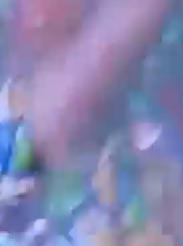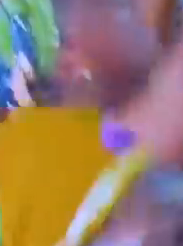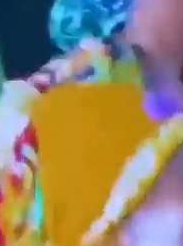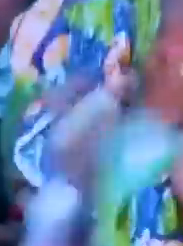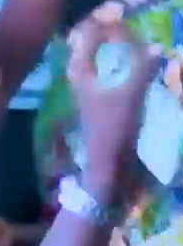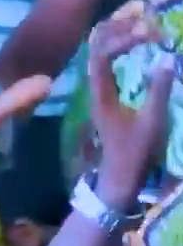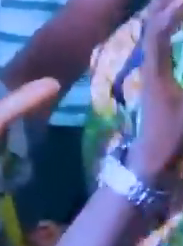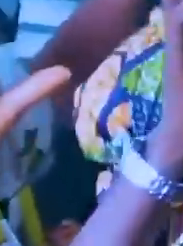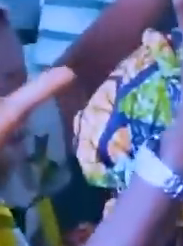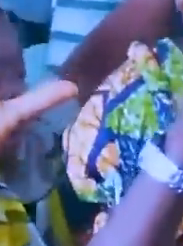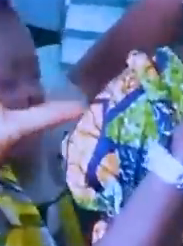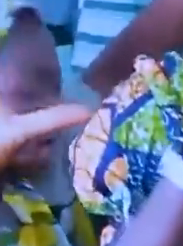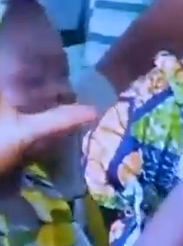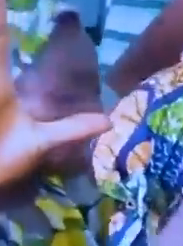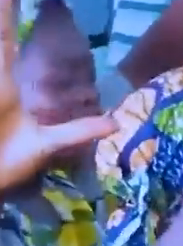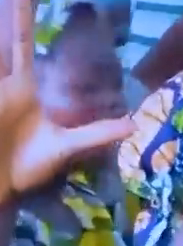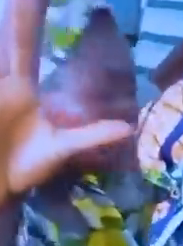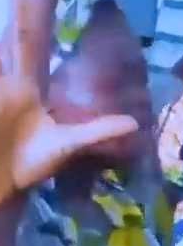yes.